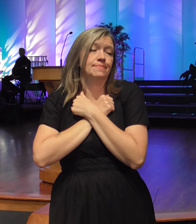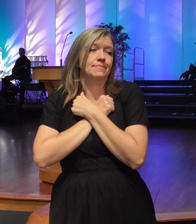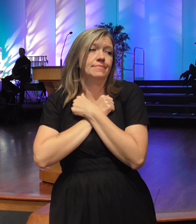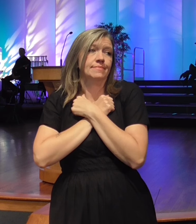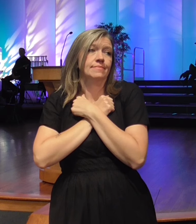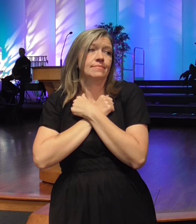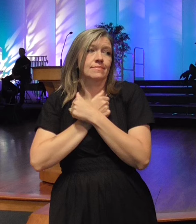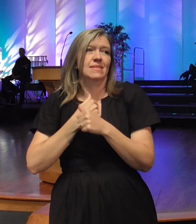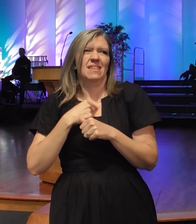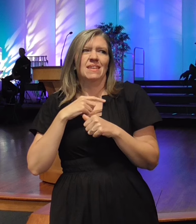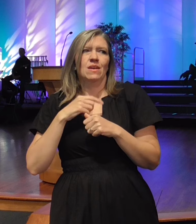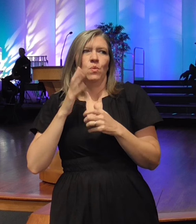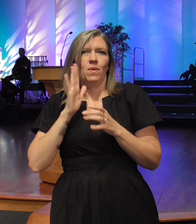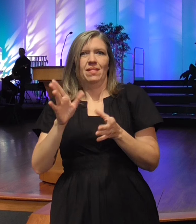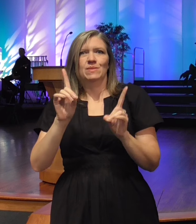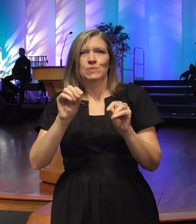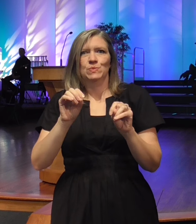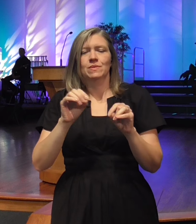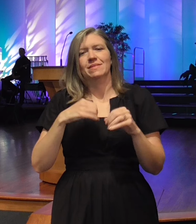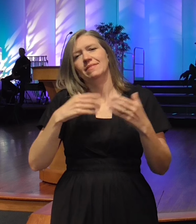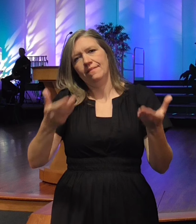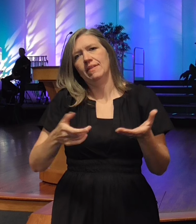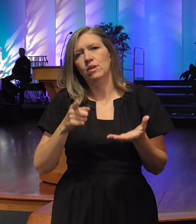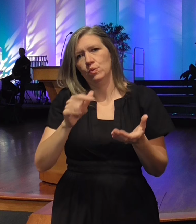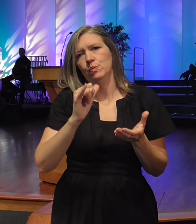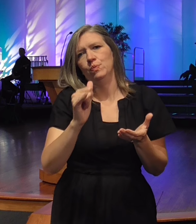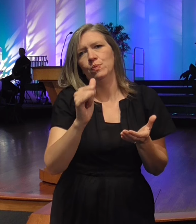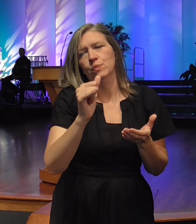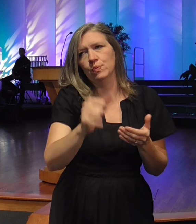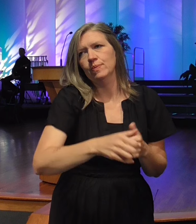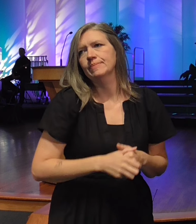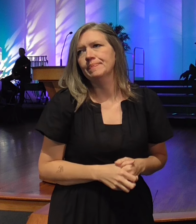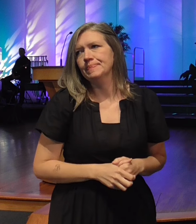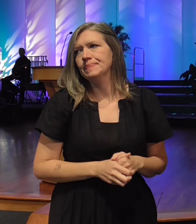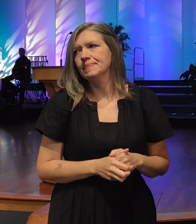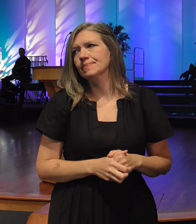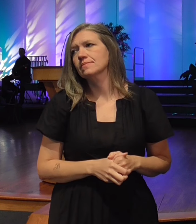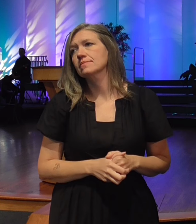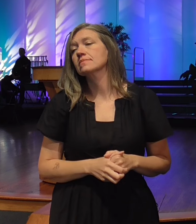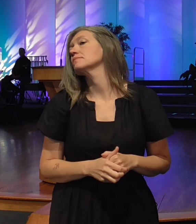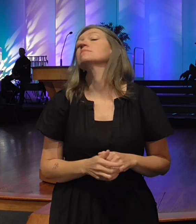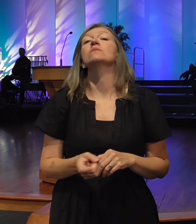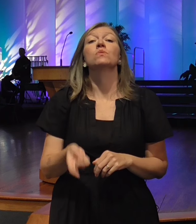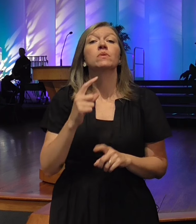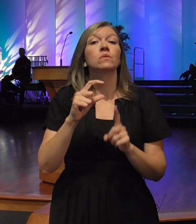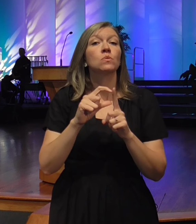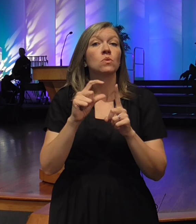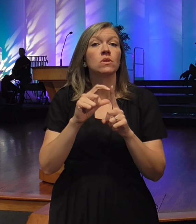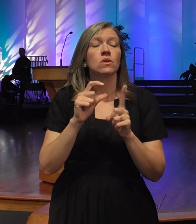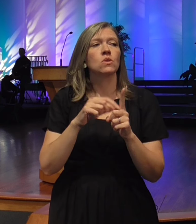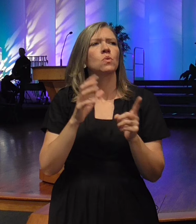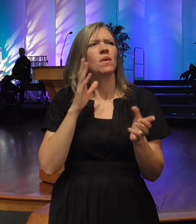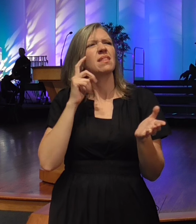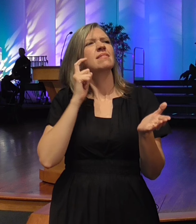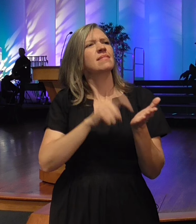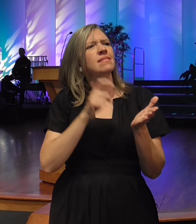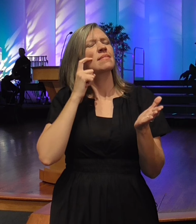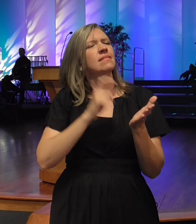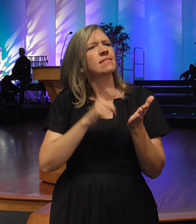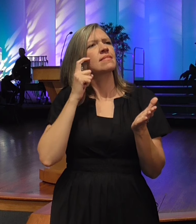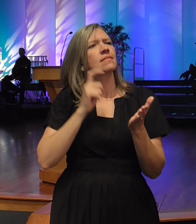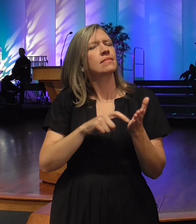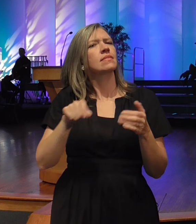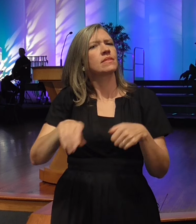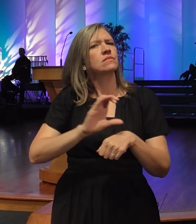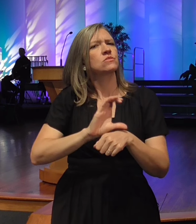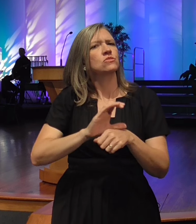to be revealed in sanctuary, in peace, and in love. I'm going to do this, and I invite you to do the same.